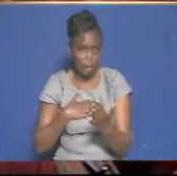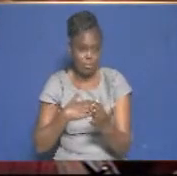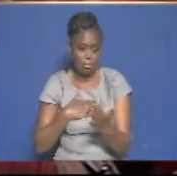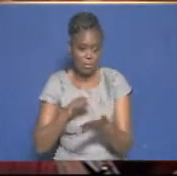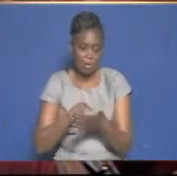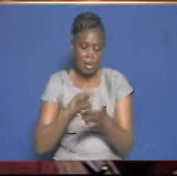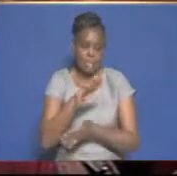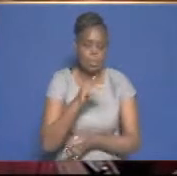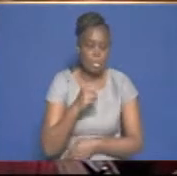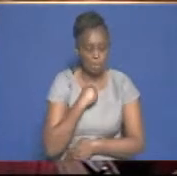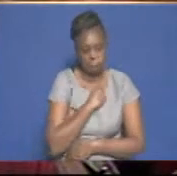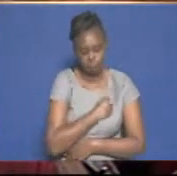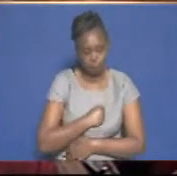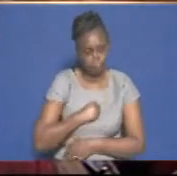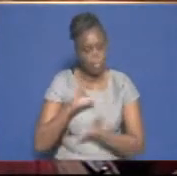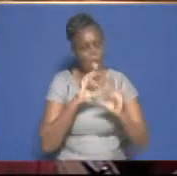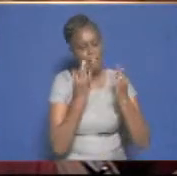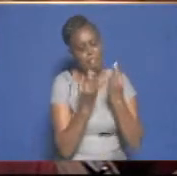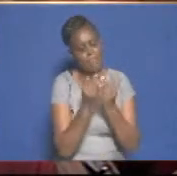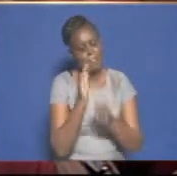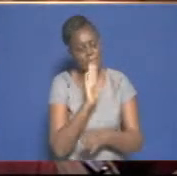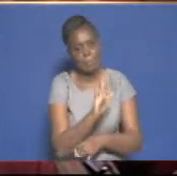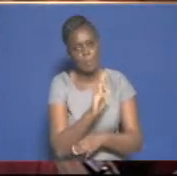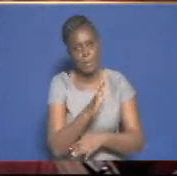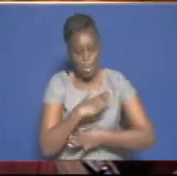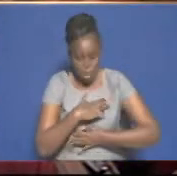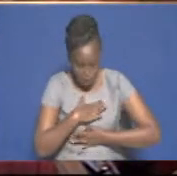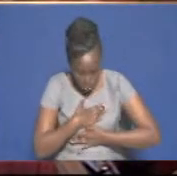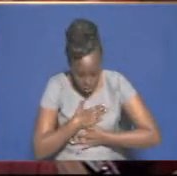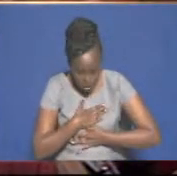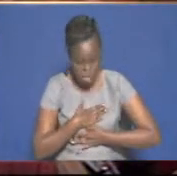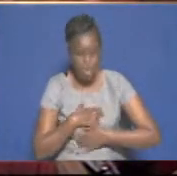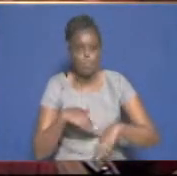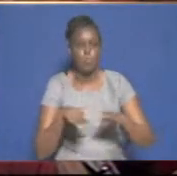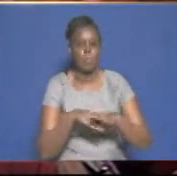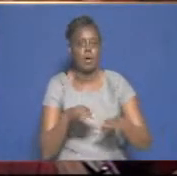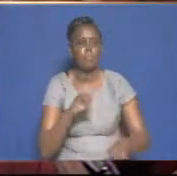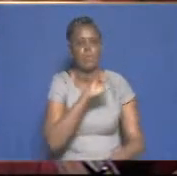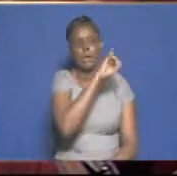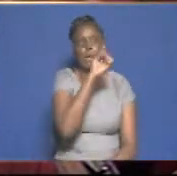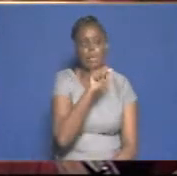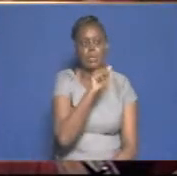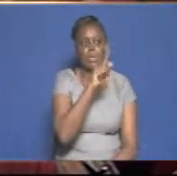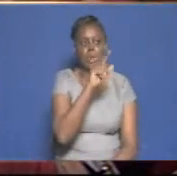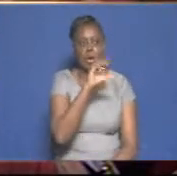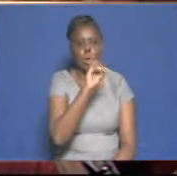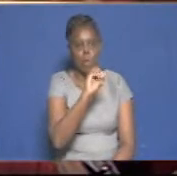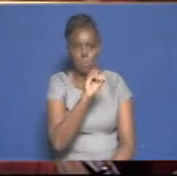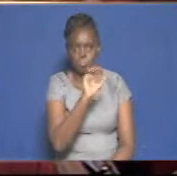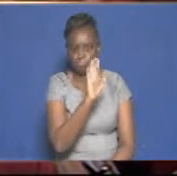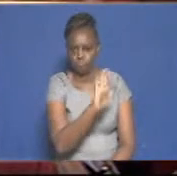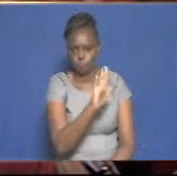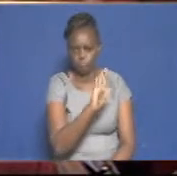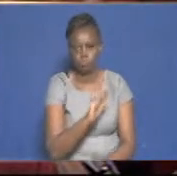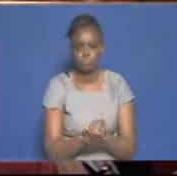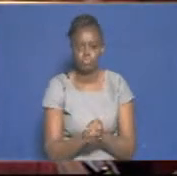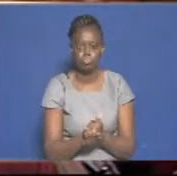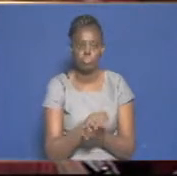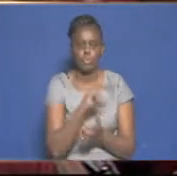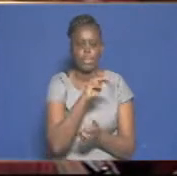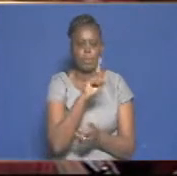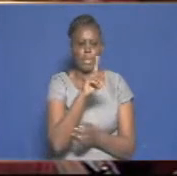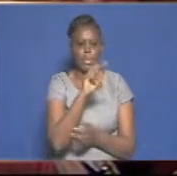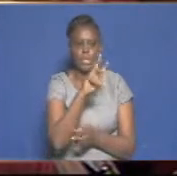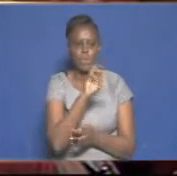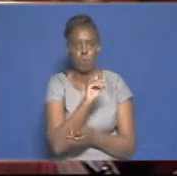our message of condolence to the family of the late Washington Jacoyo Midiwo. Mr.